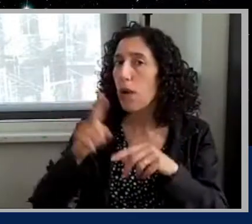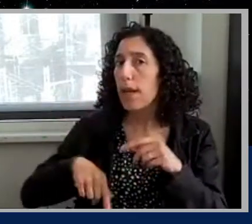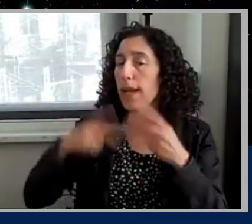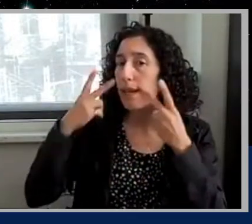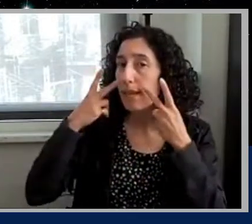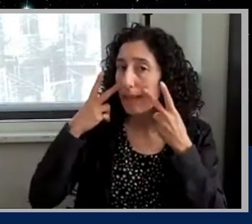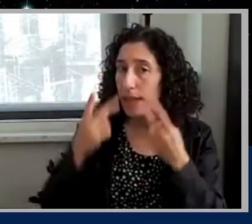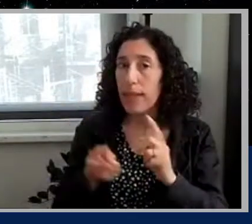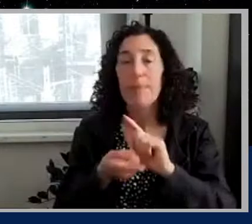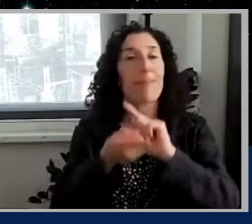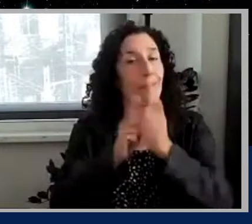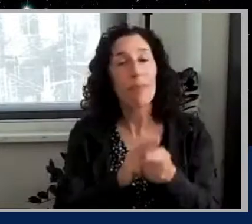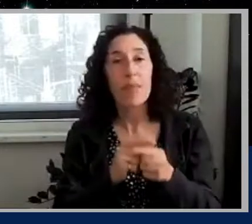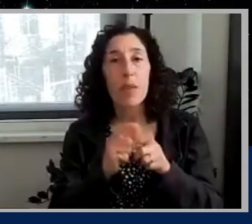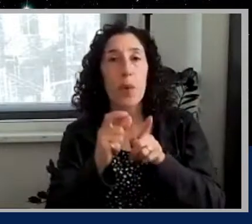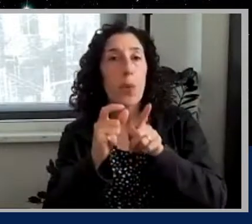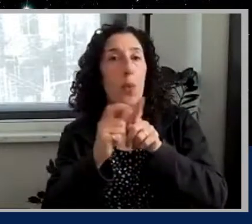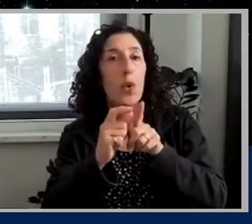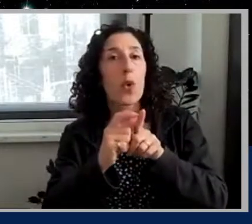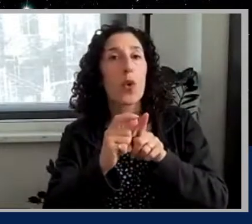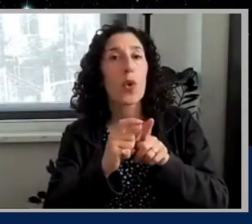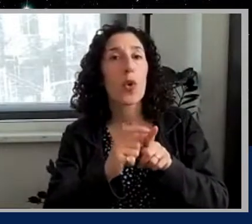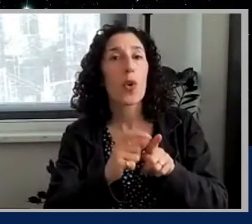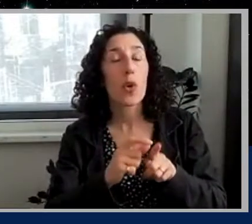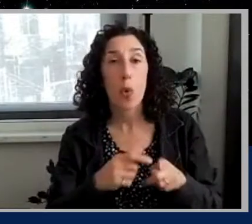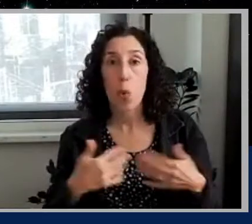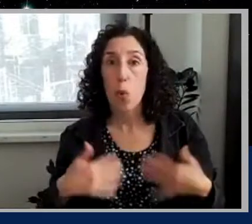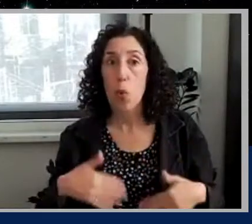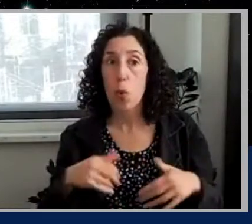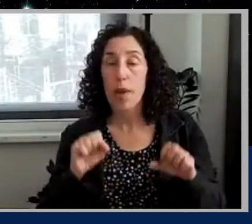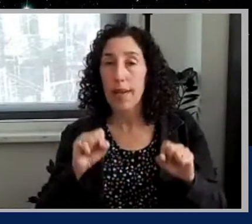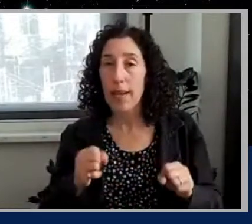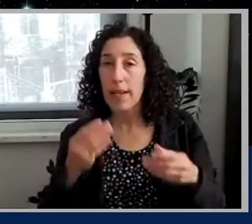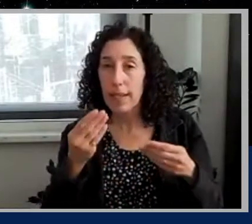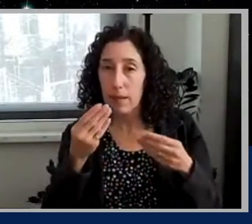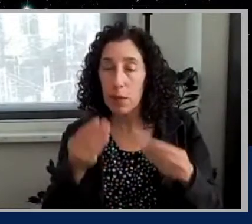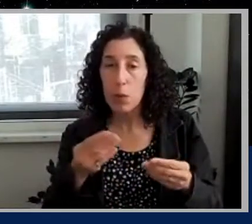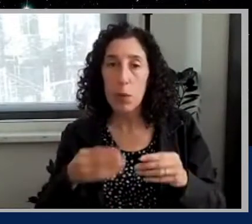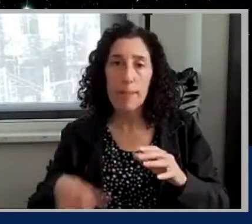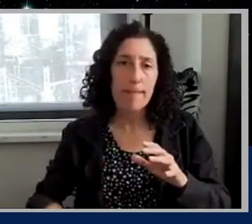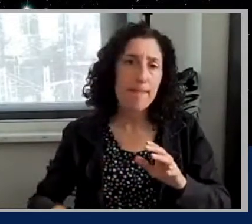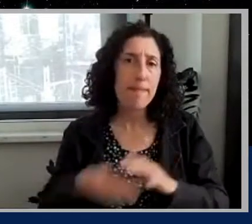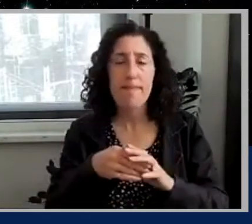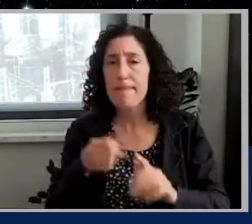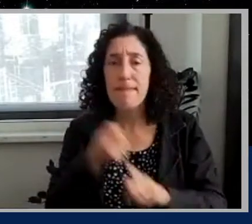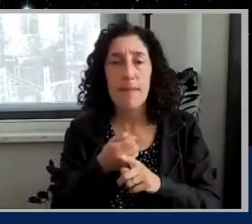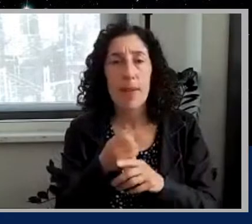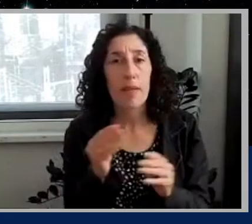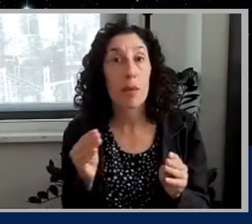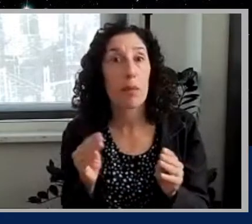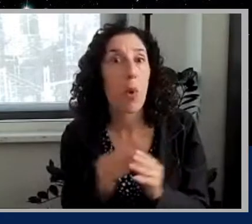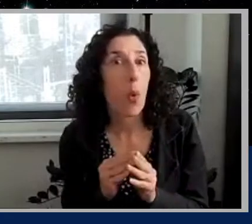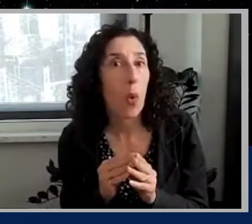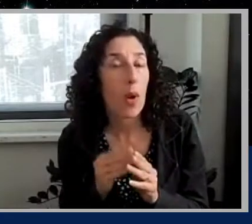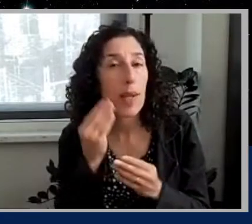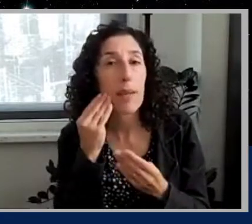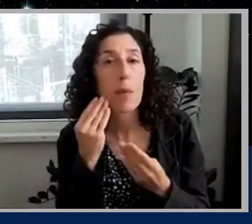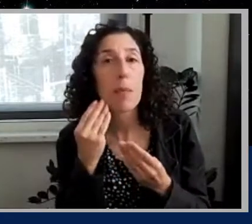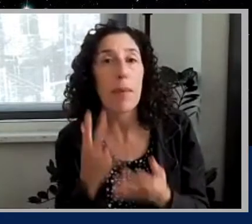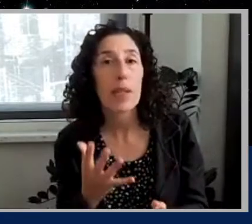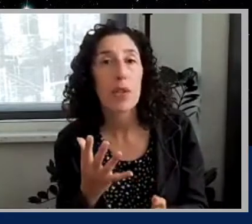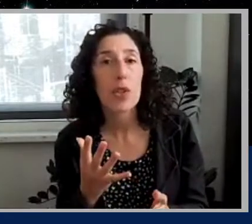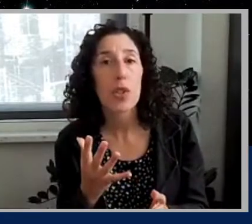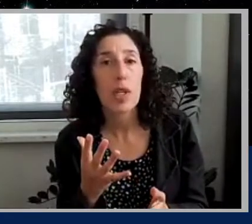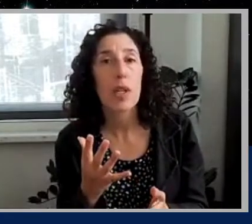of detail on what it is that you're seeing, which is great because it makes any image accessible, and that's wonderful. But what we've also